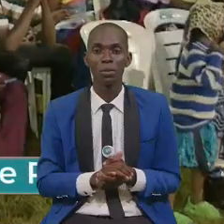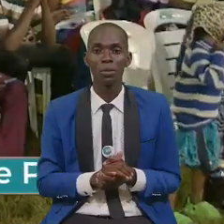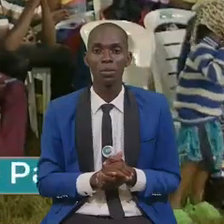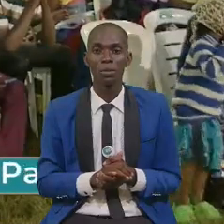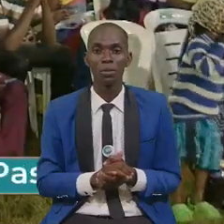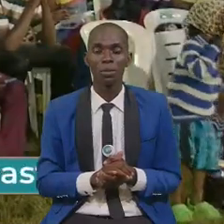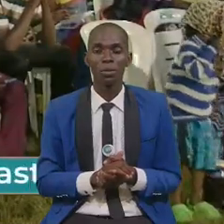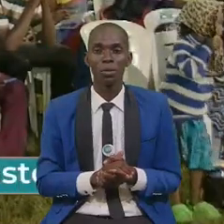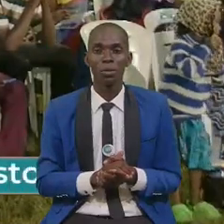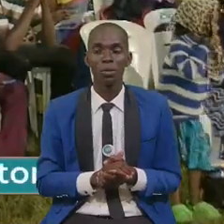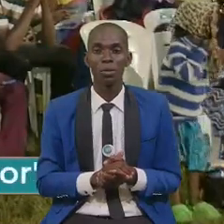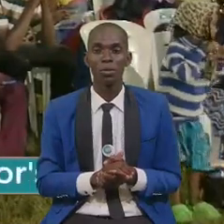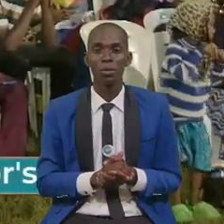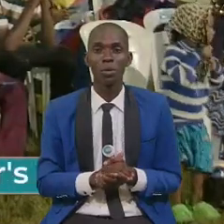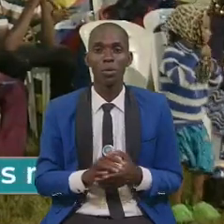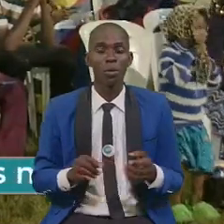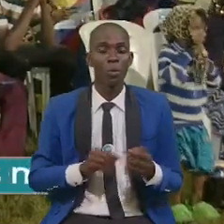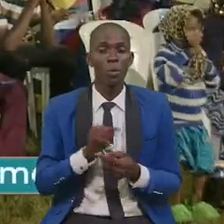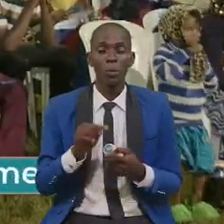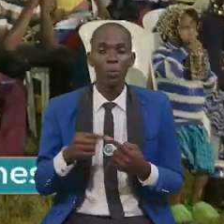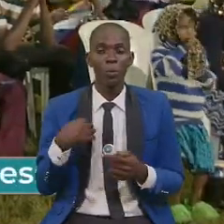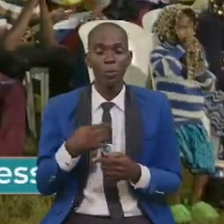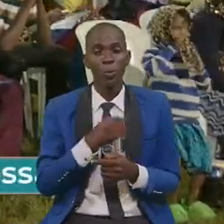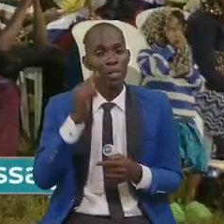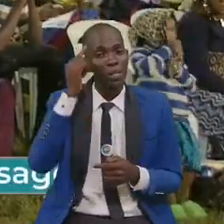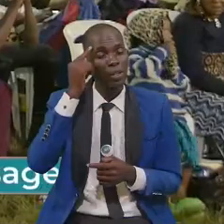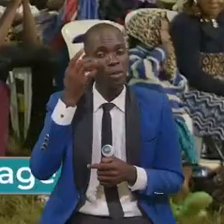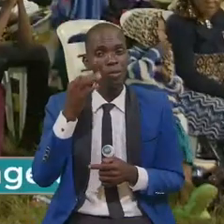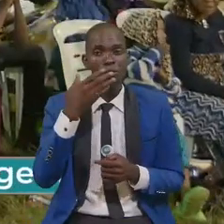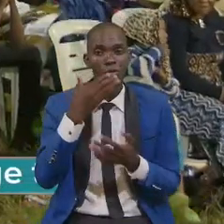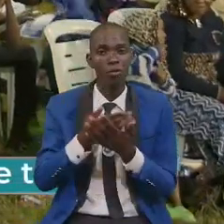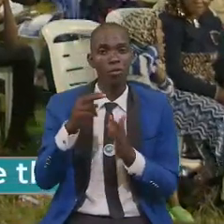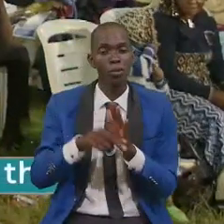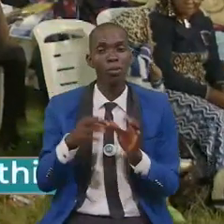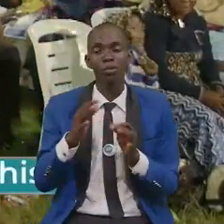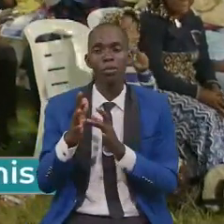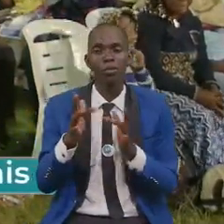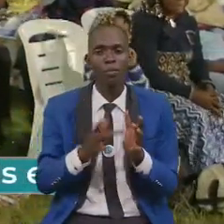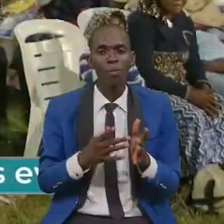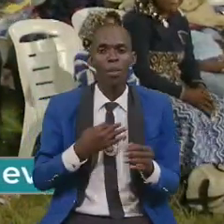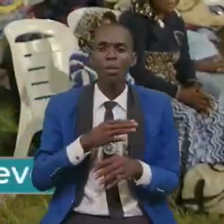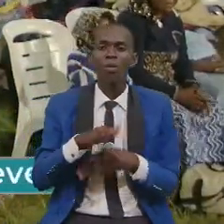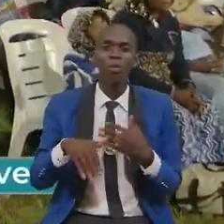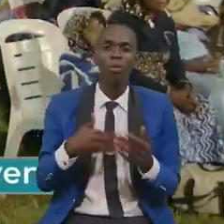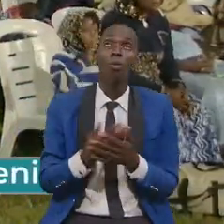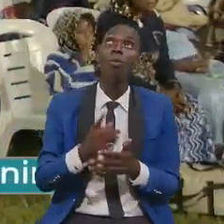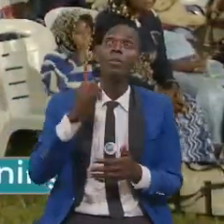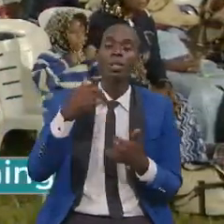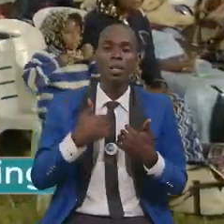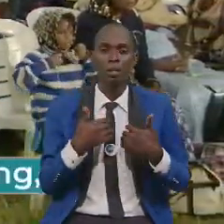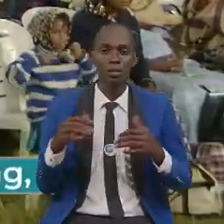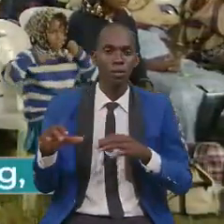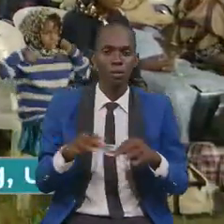When we think of the goodness of Jesus and all He has done for us,